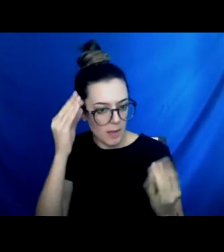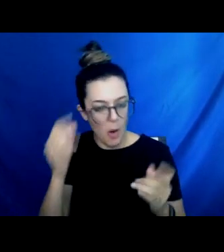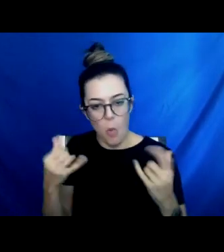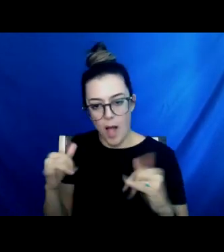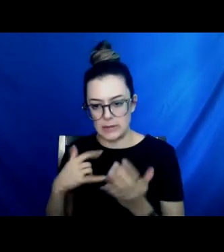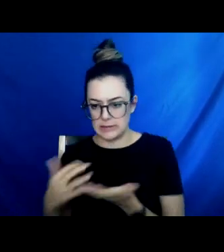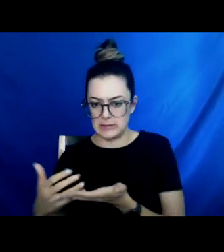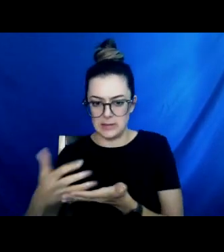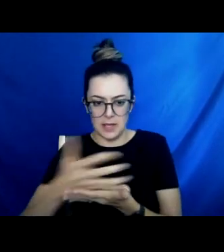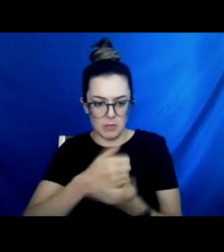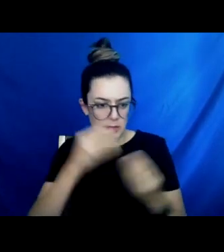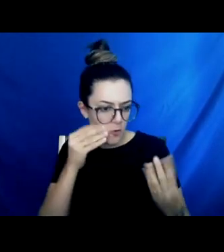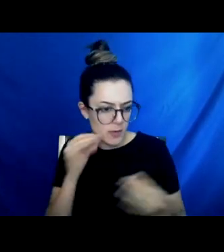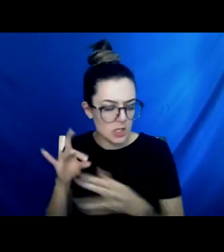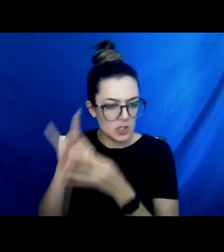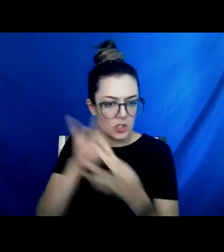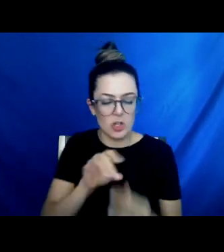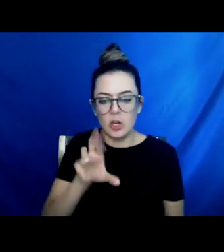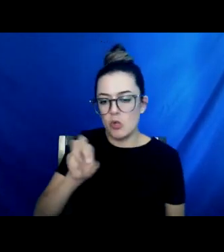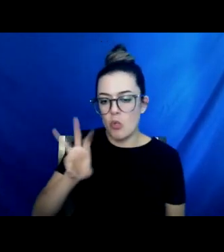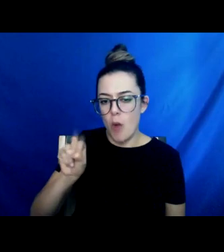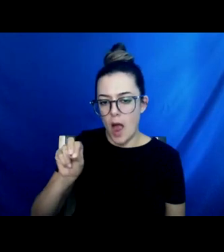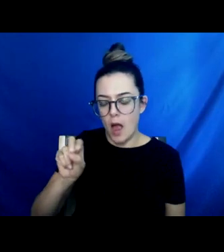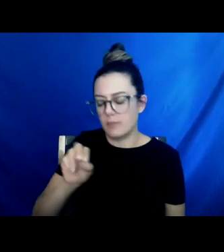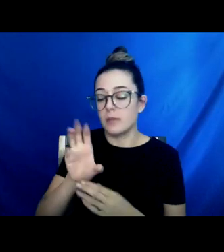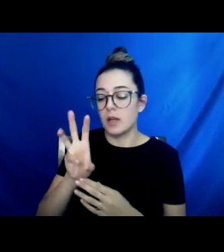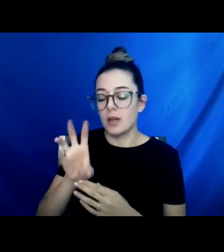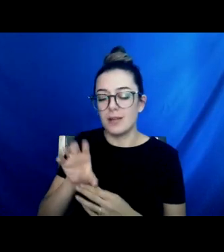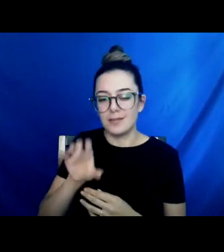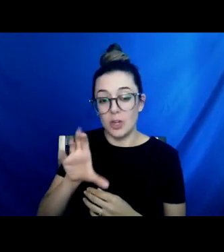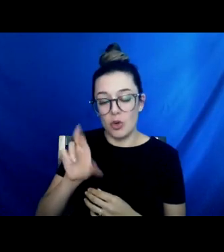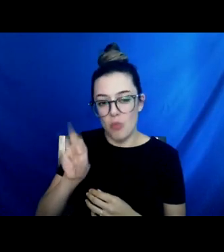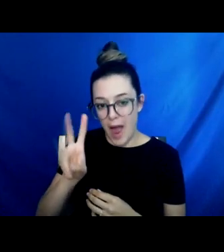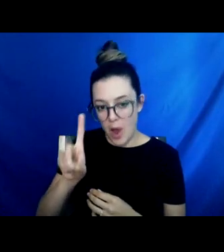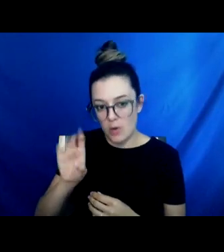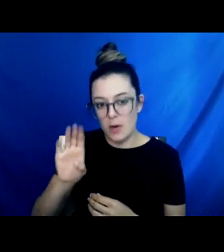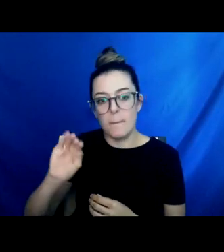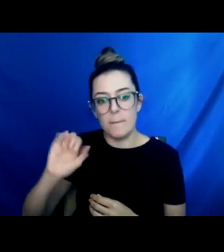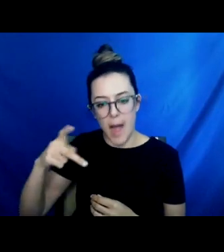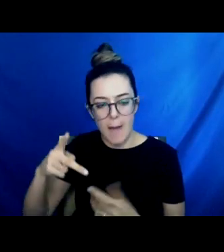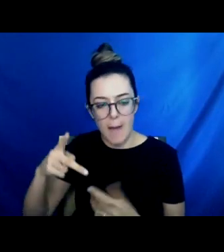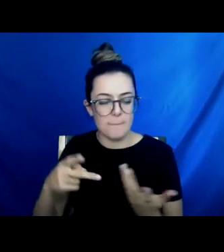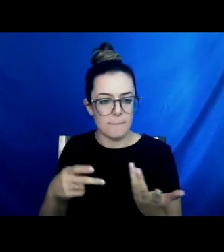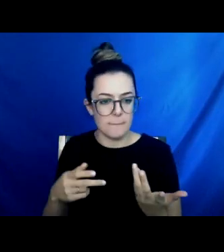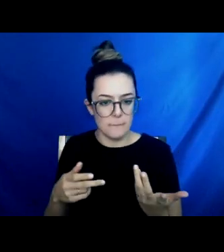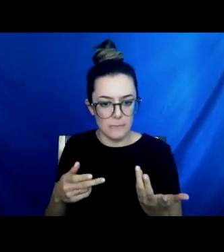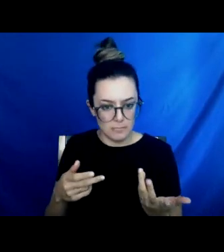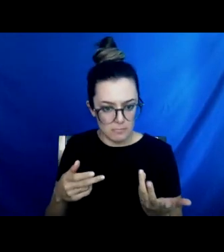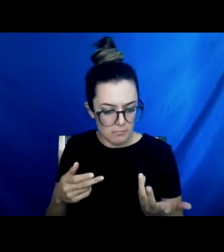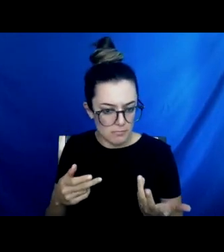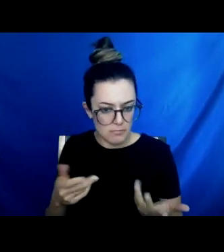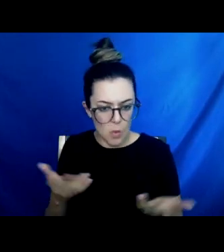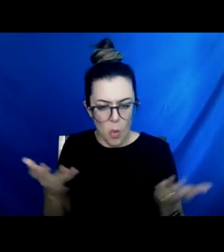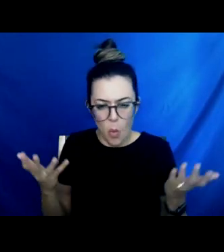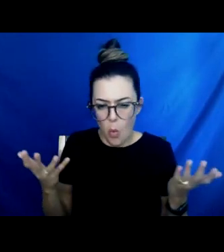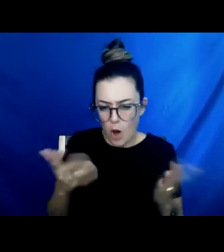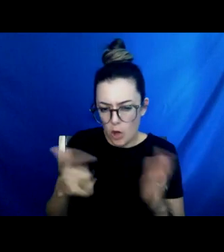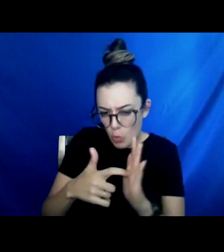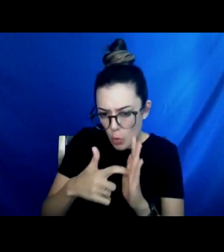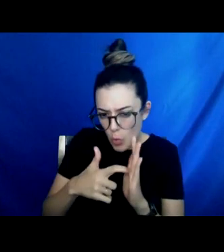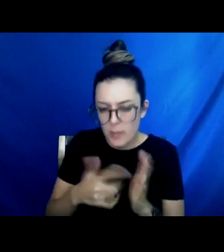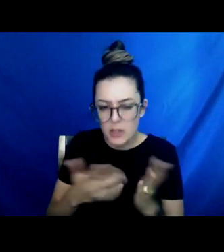crowd map. What do we need for this to potentially become evidence one day? How, are there certain requirements? What should we be